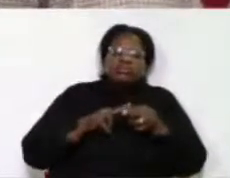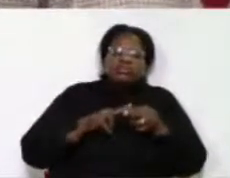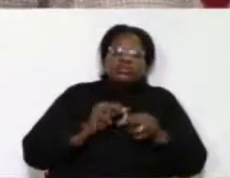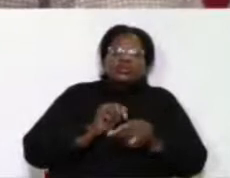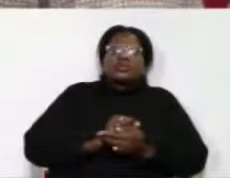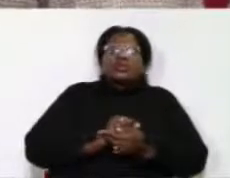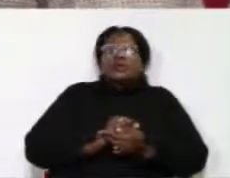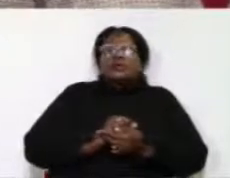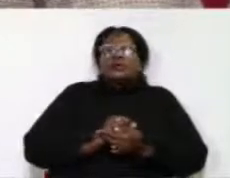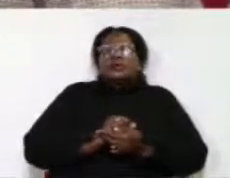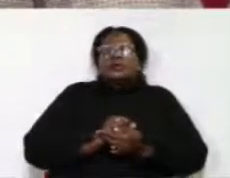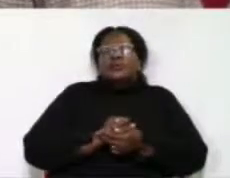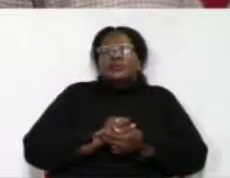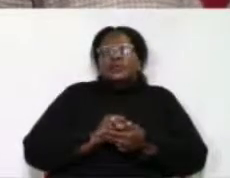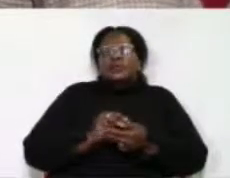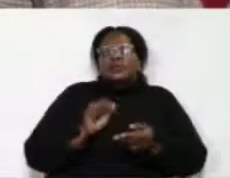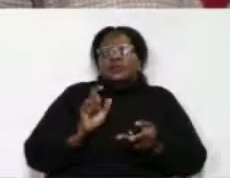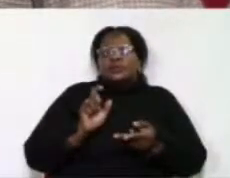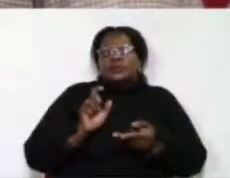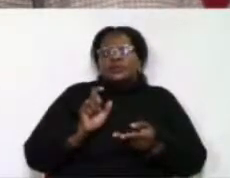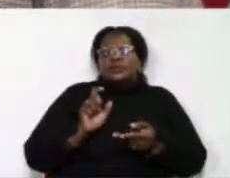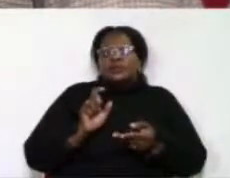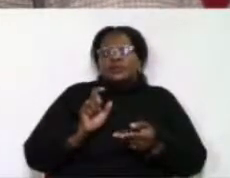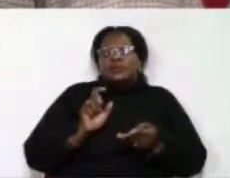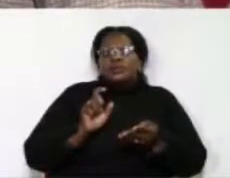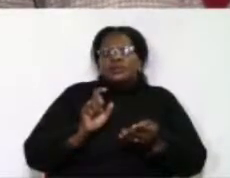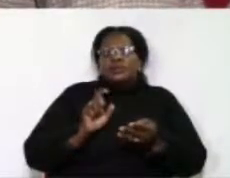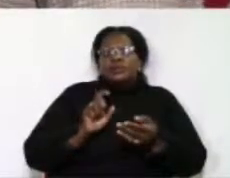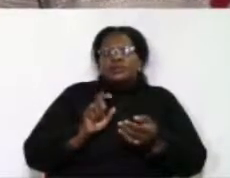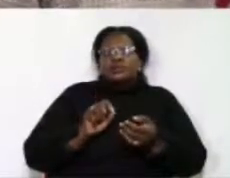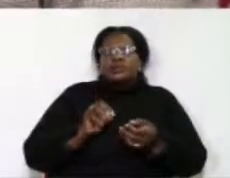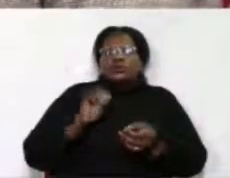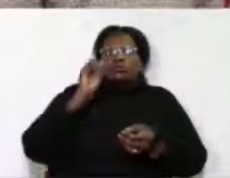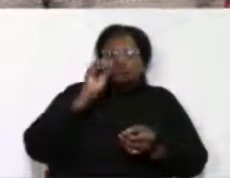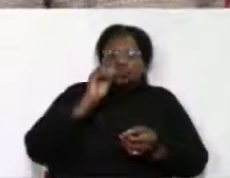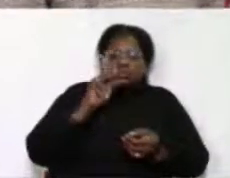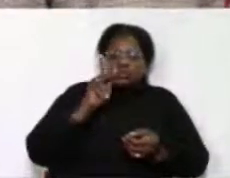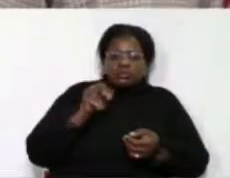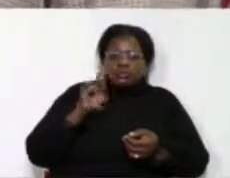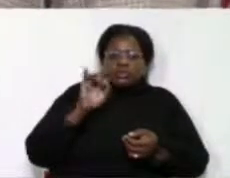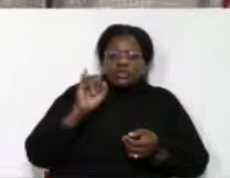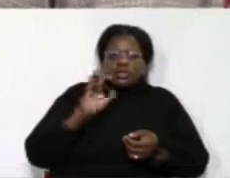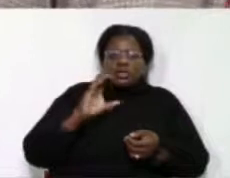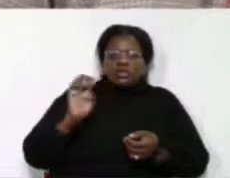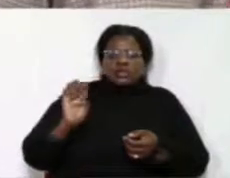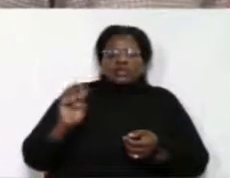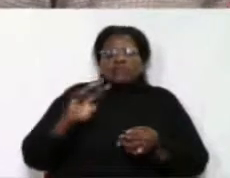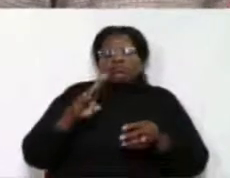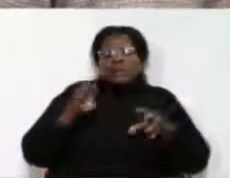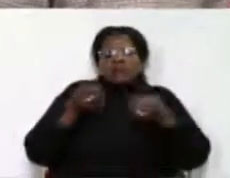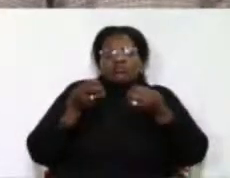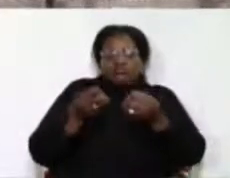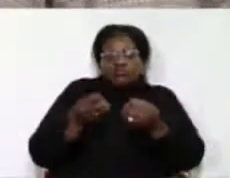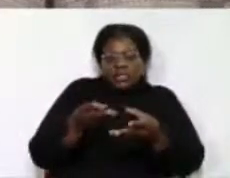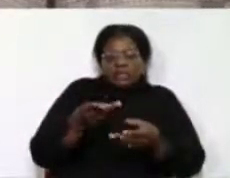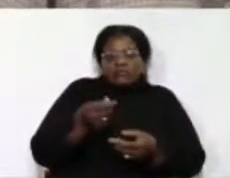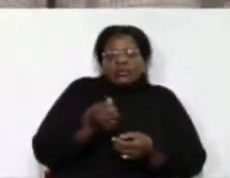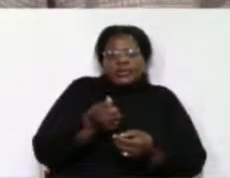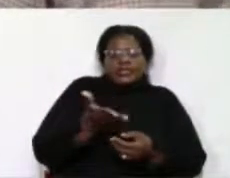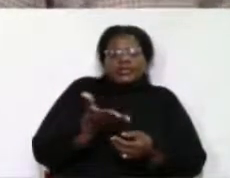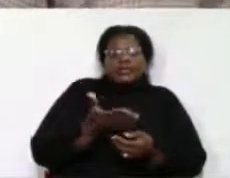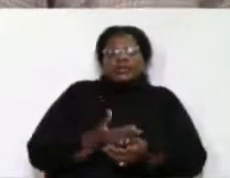well. And we need to make a price for that. And we need to paint it eventually. Yeah. So